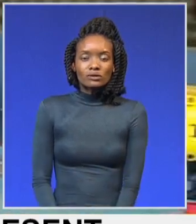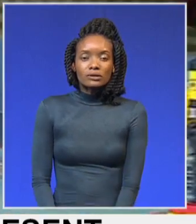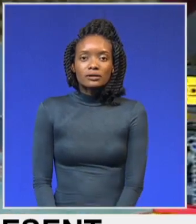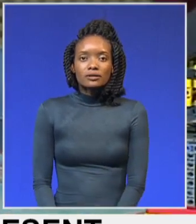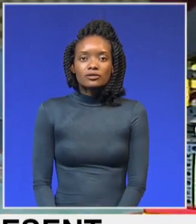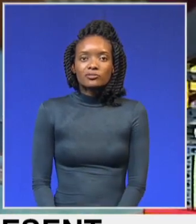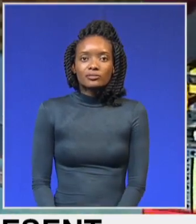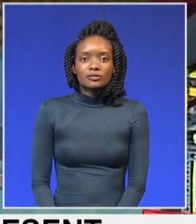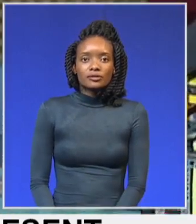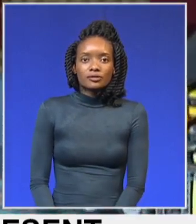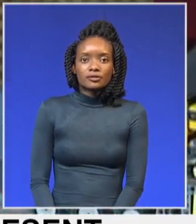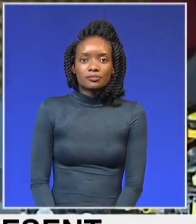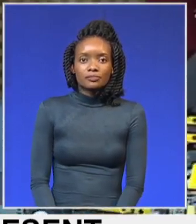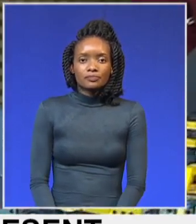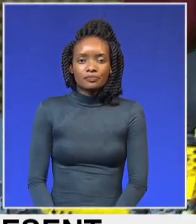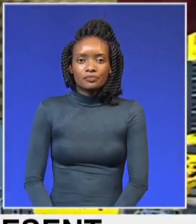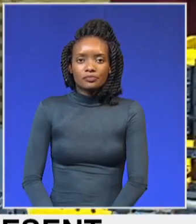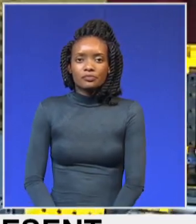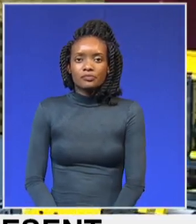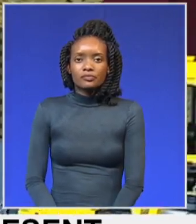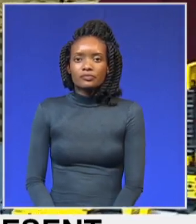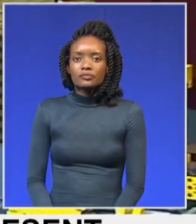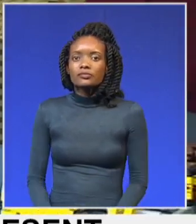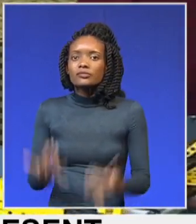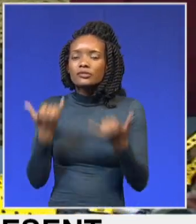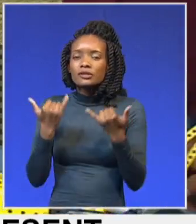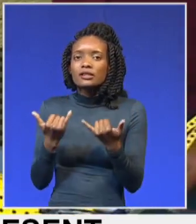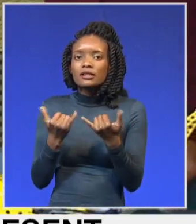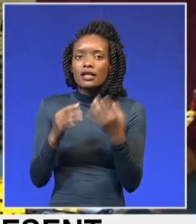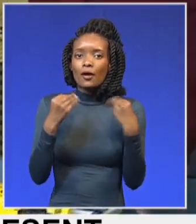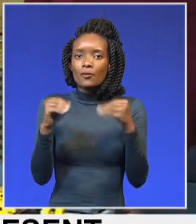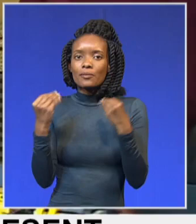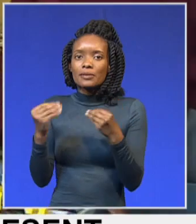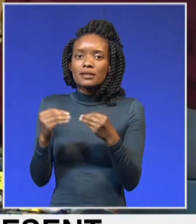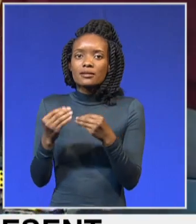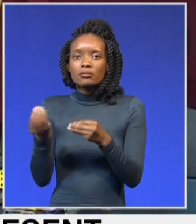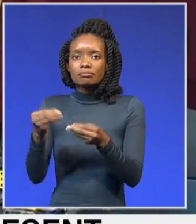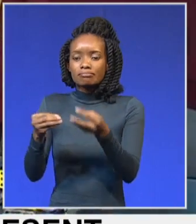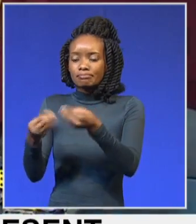So they just busy fully assembling it there, Aldrin.